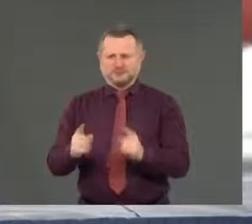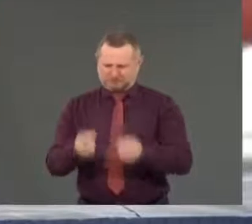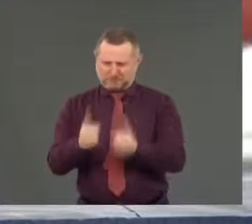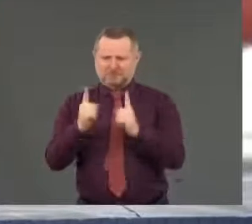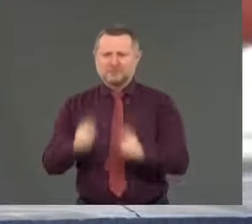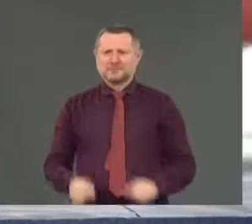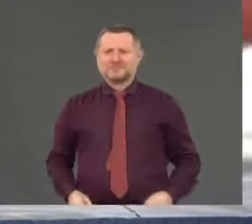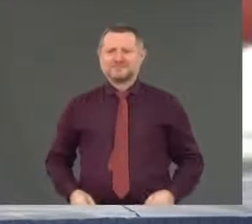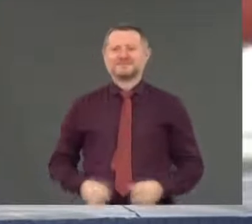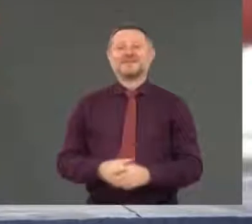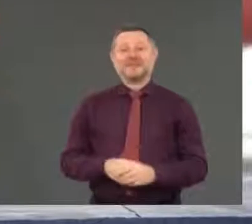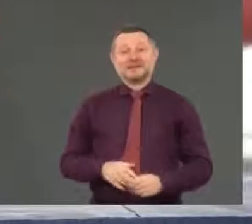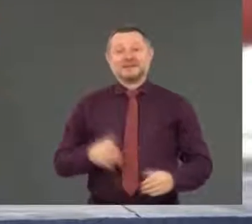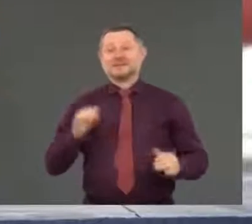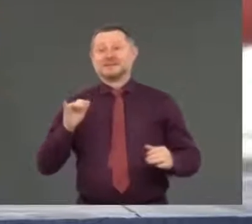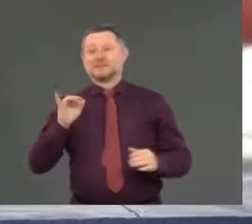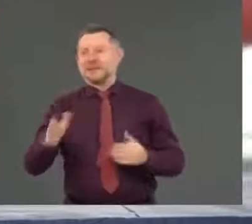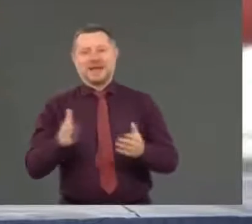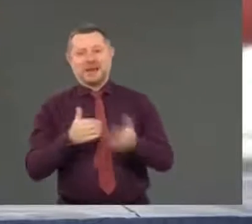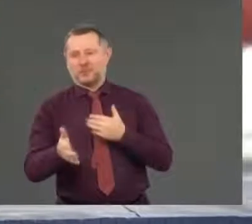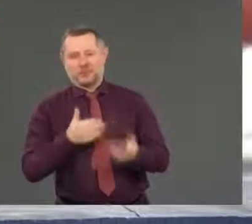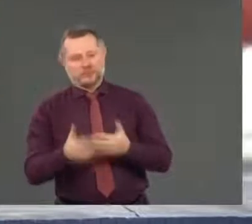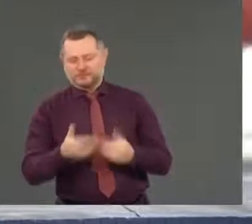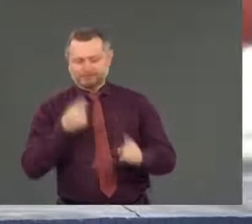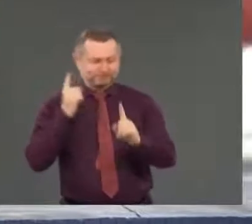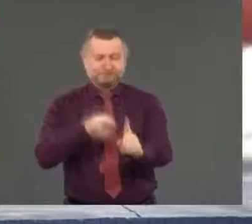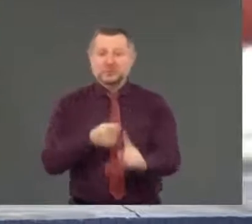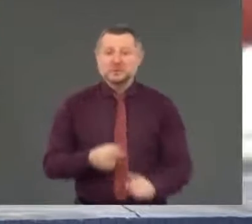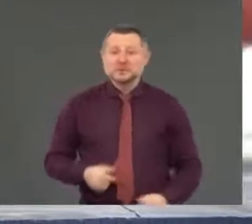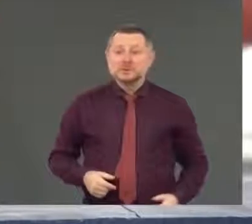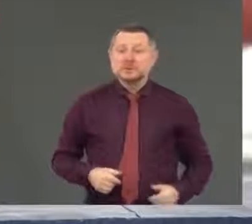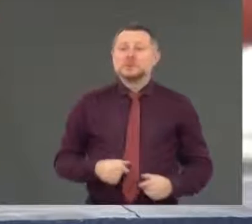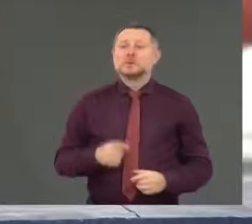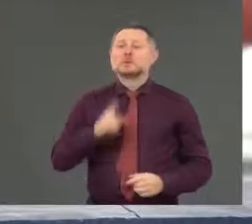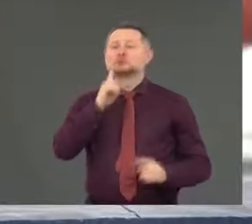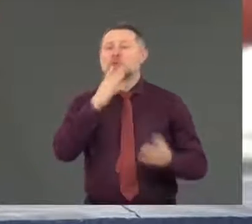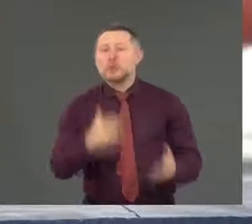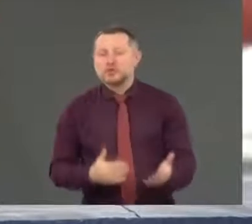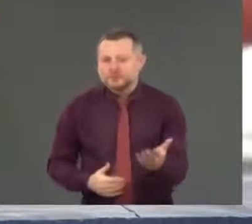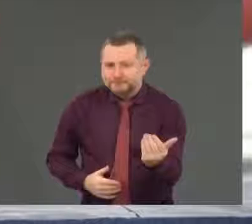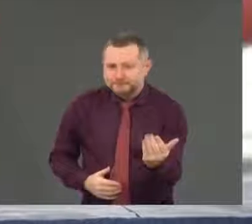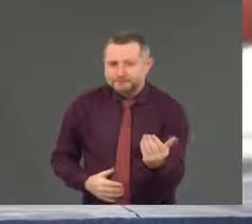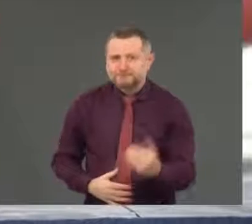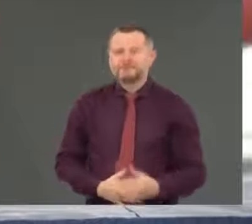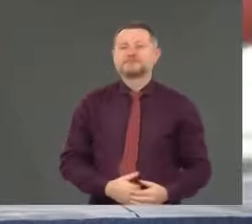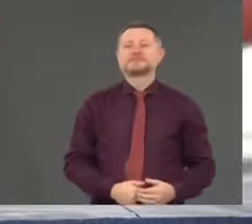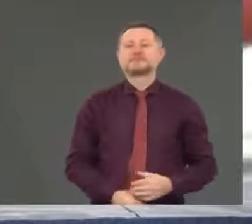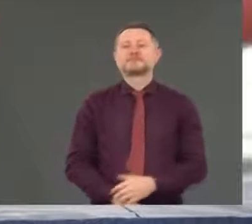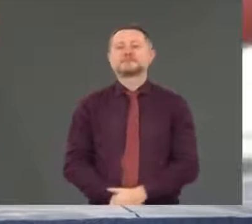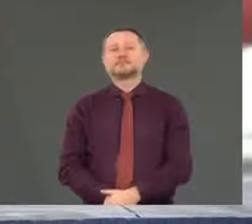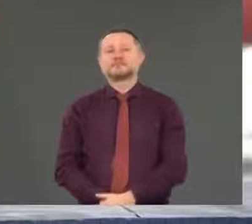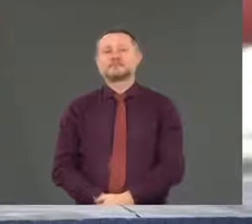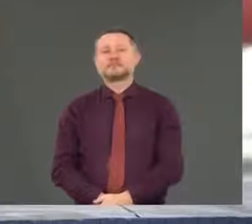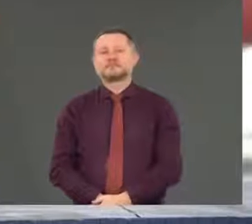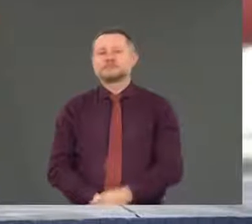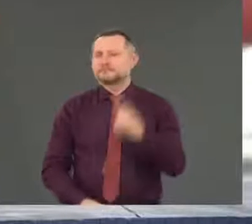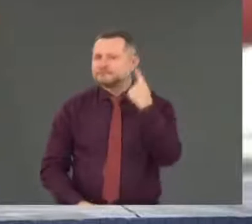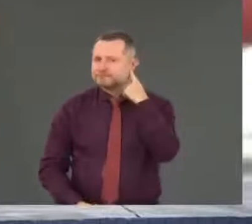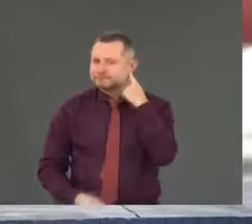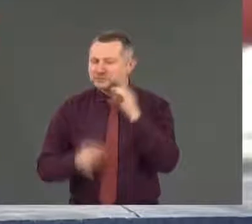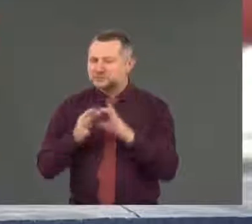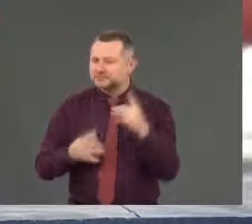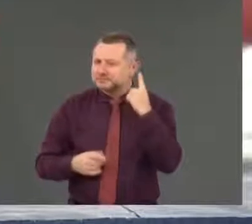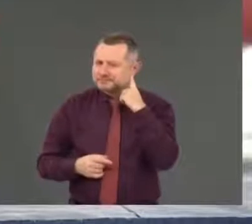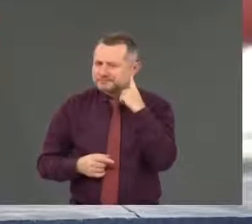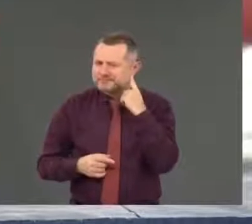But yeah, so. That more people are ignoring or declining to wear a mask